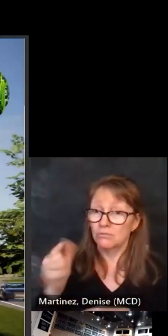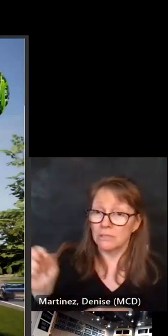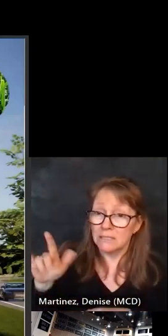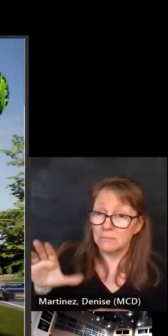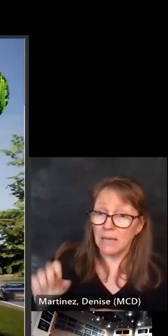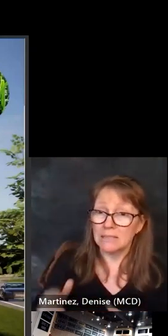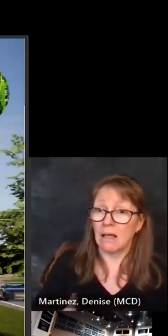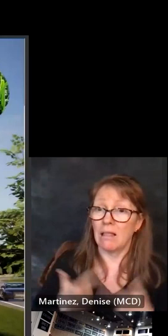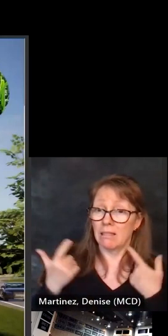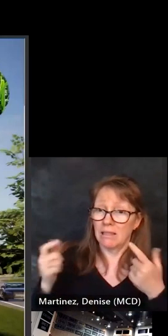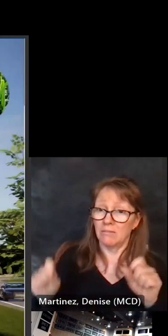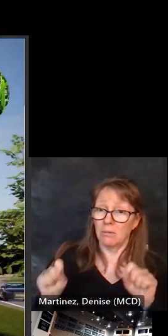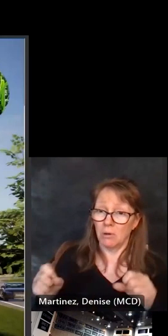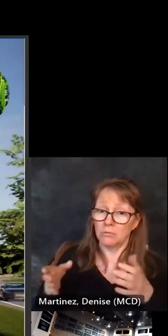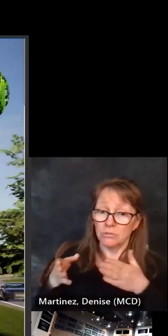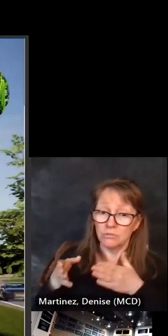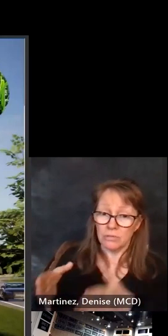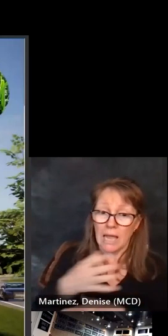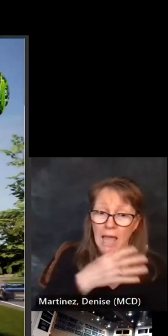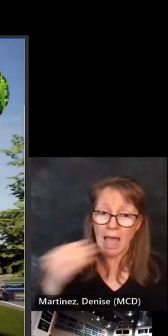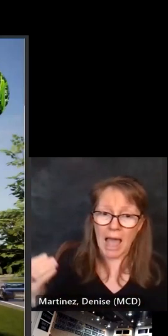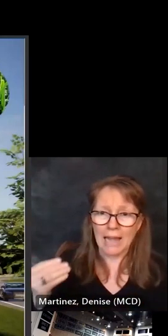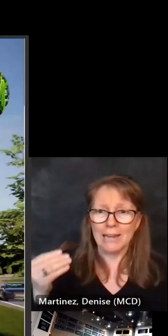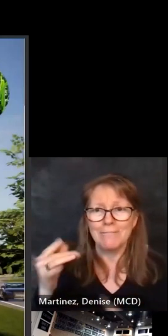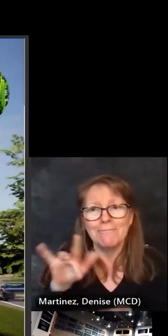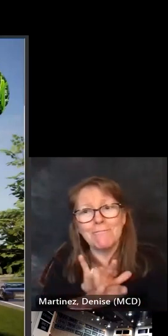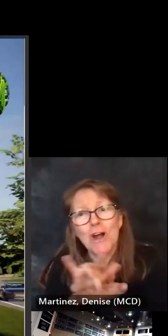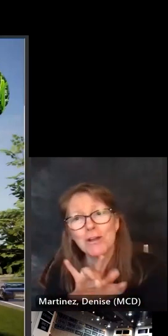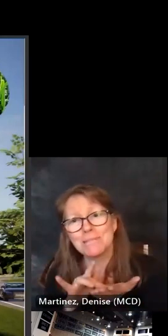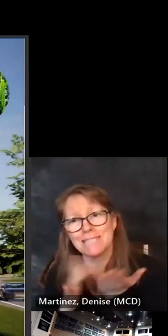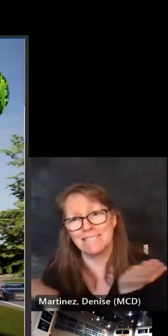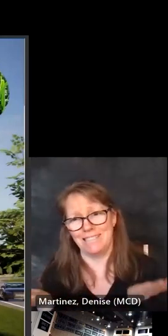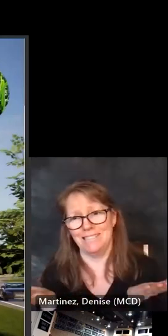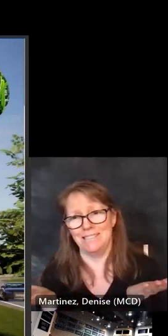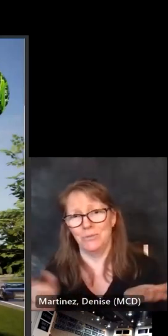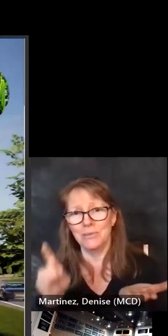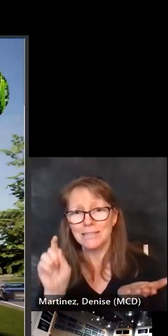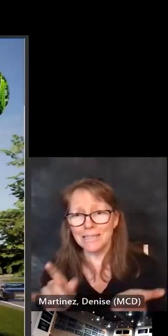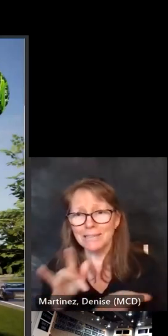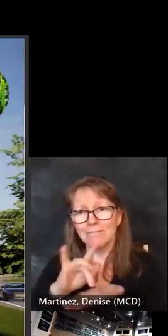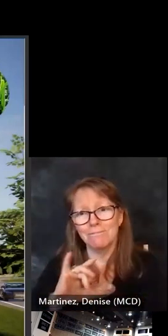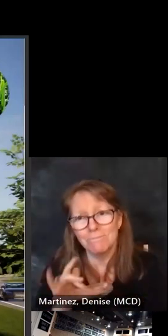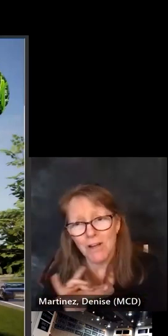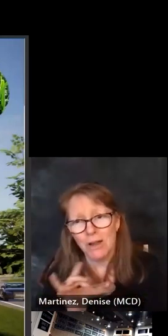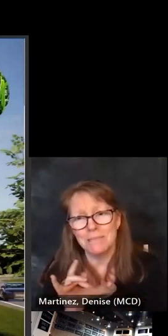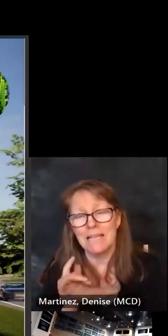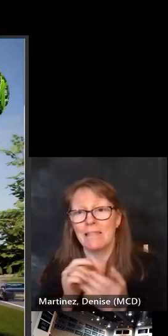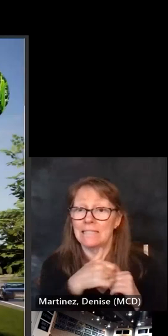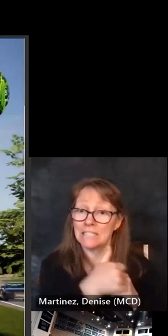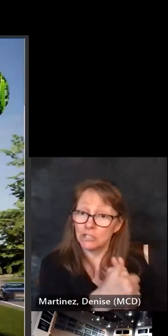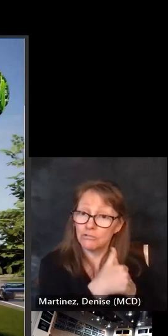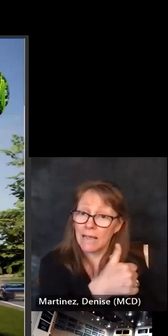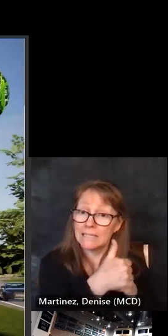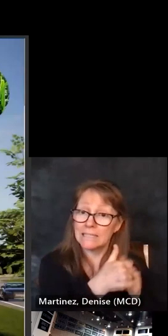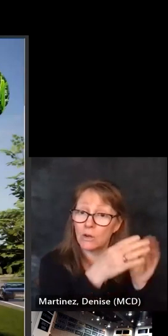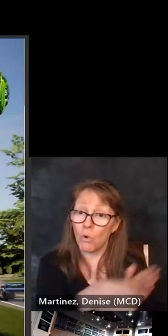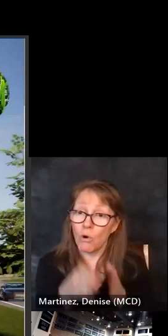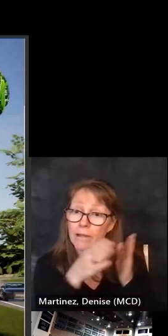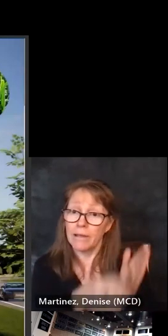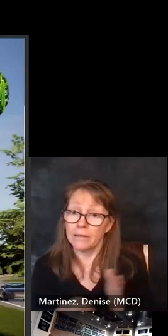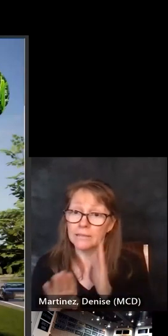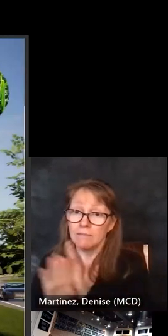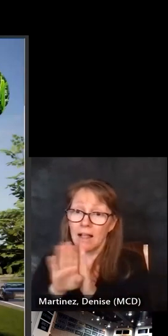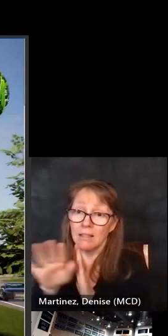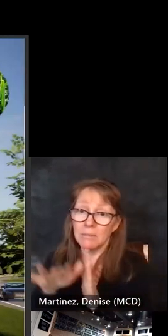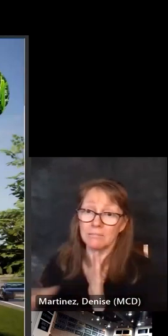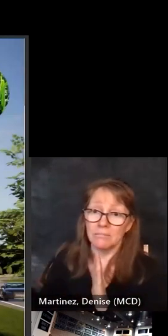livable streetscape, and some fun space. This is transit-oriented development in action. Why do we need all